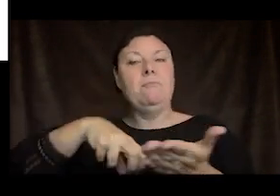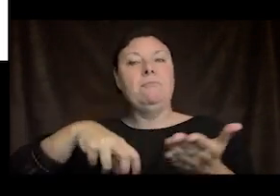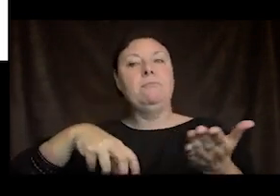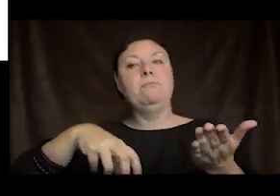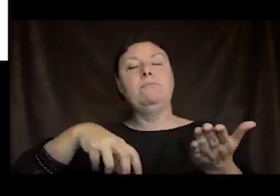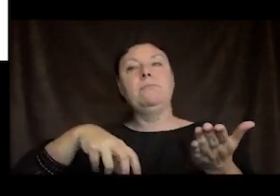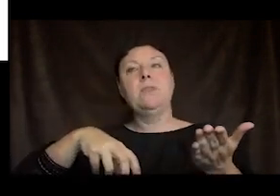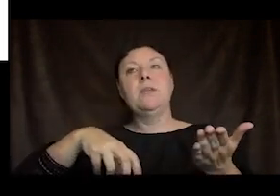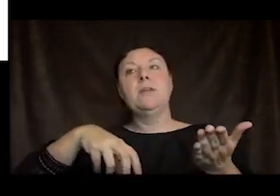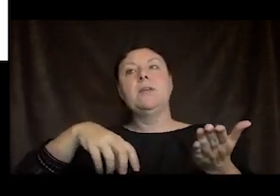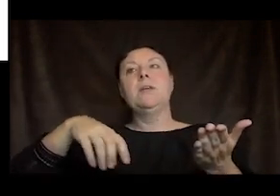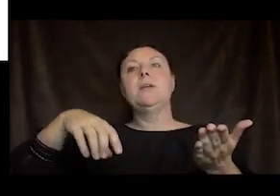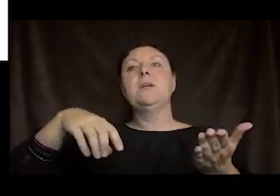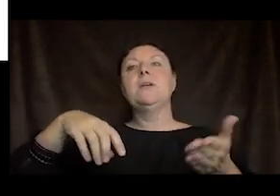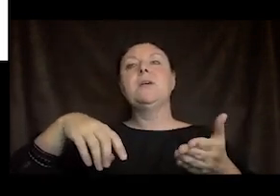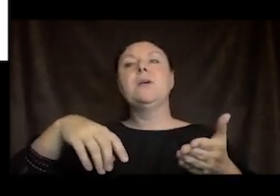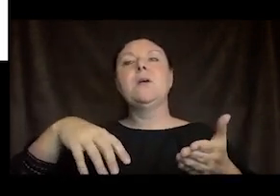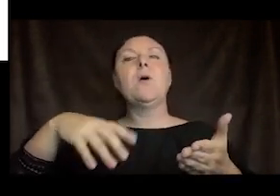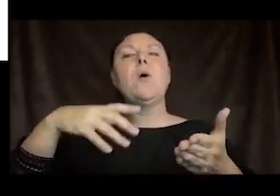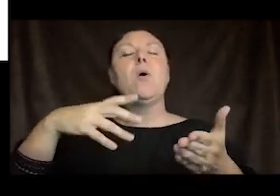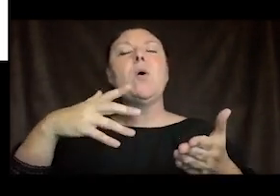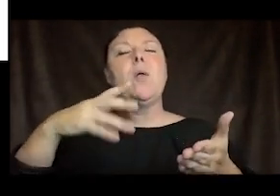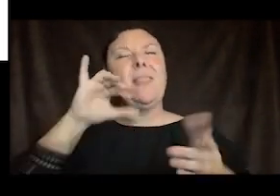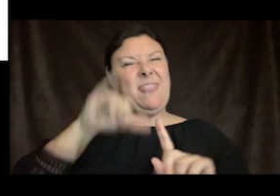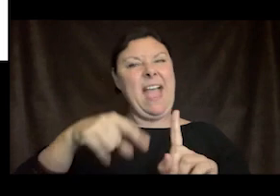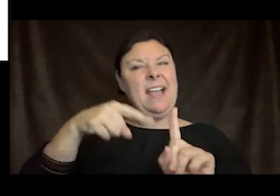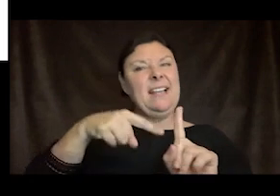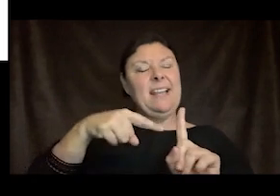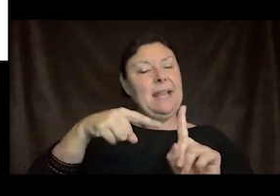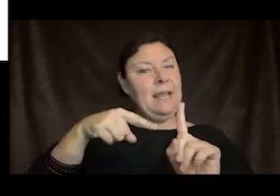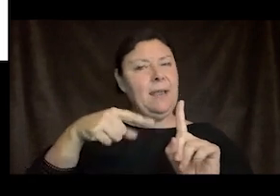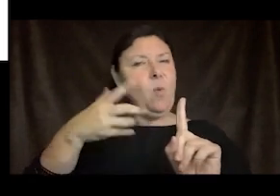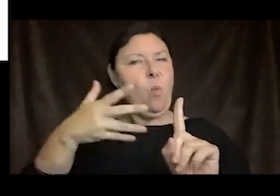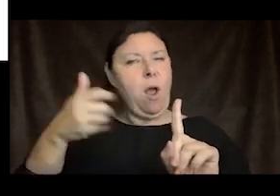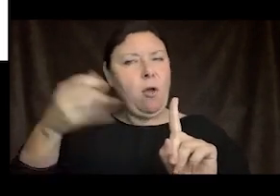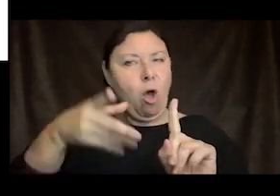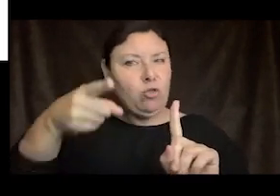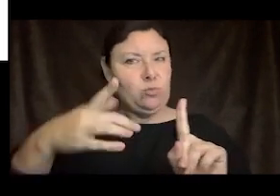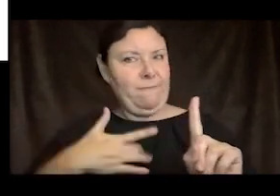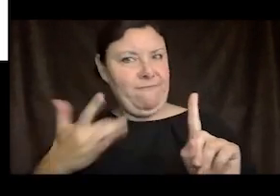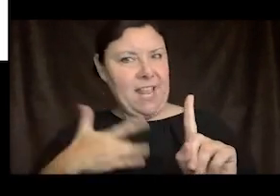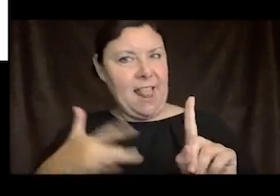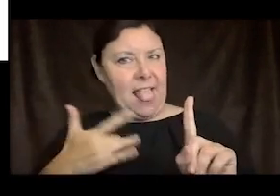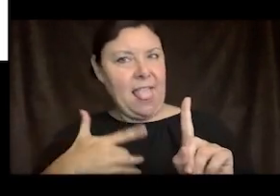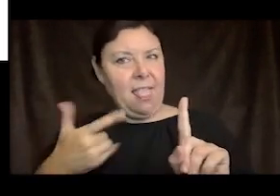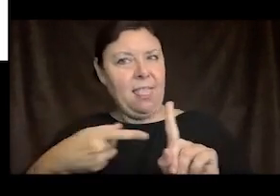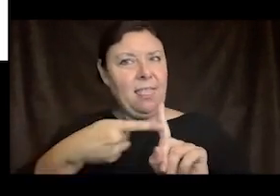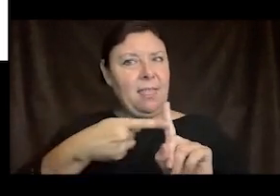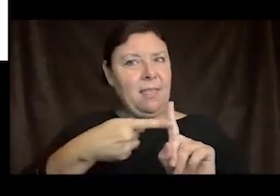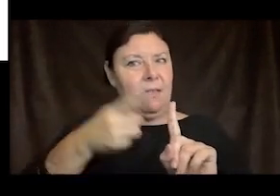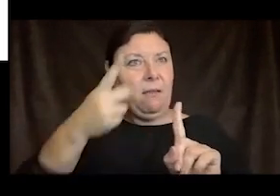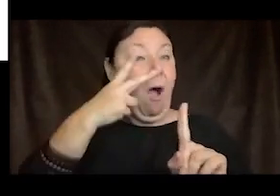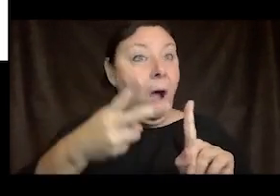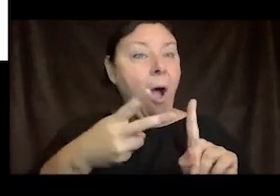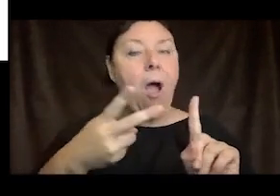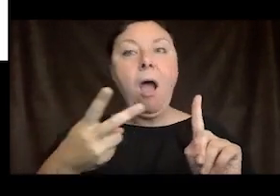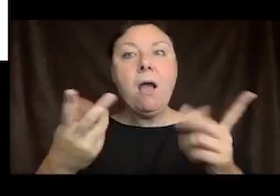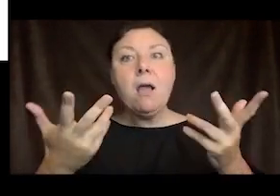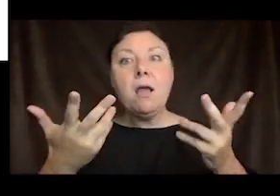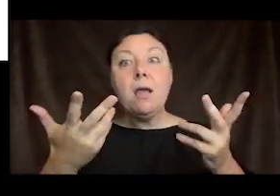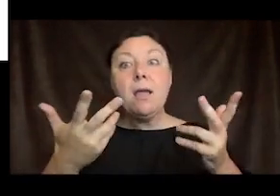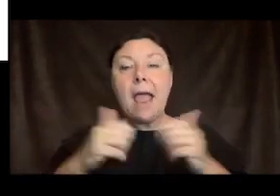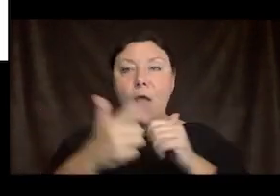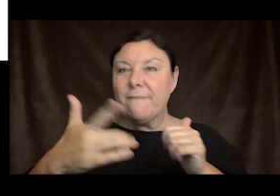was happening? What else caused people to feel differently about this? What's going on behind the